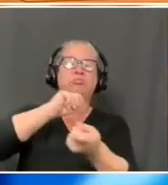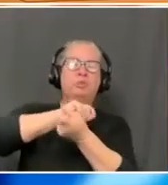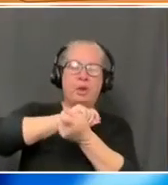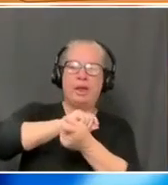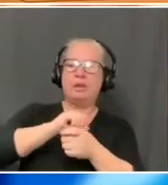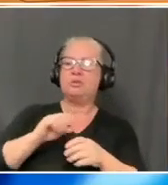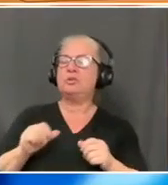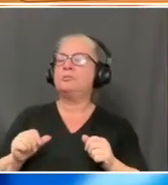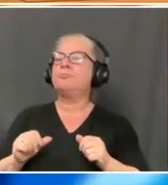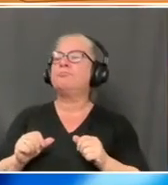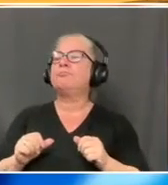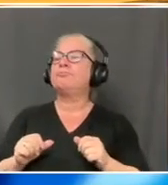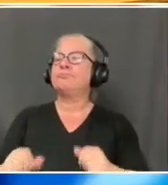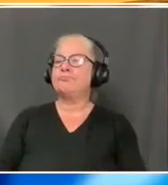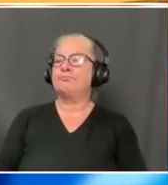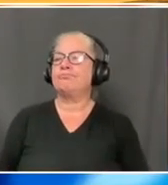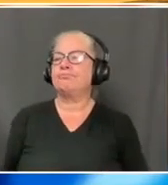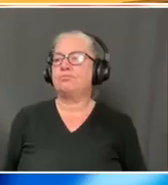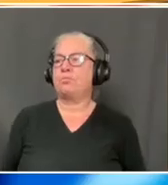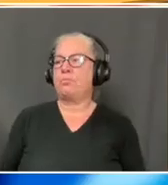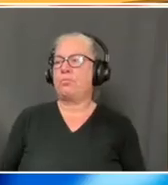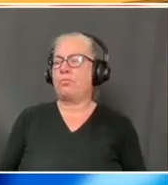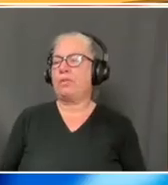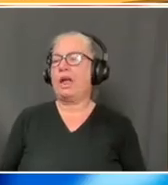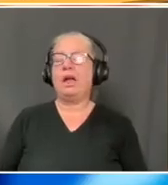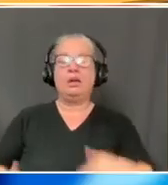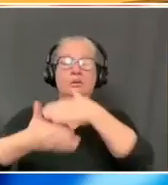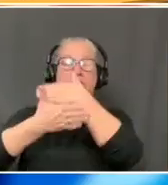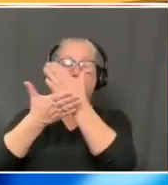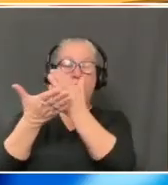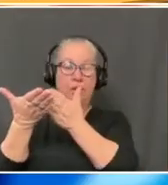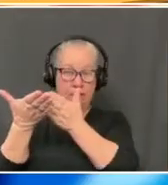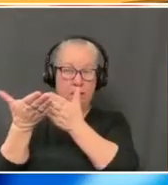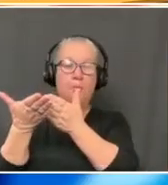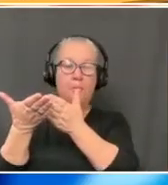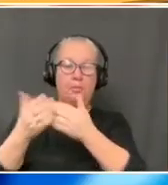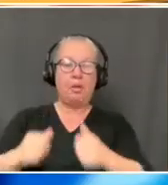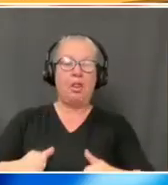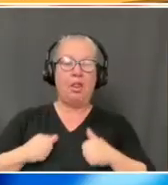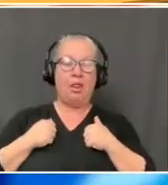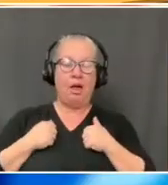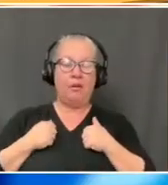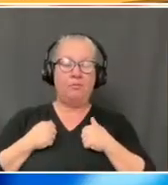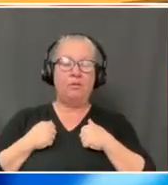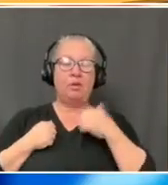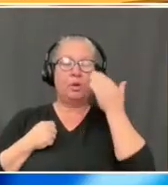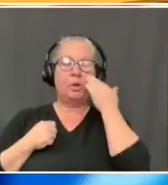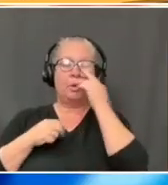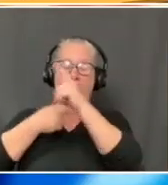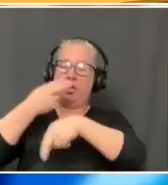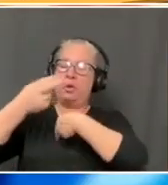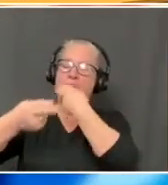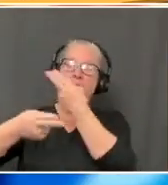So, unlike in some life insurance policies, like universal policies that you Yes. mentioned, where